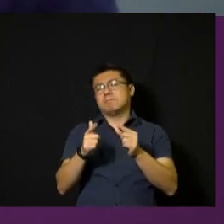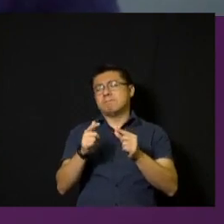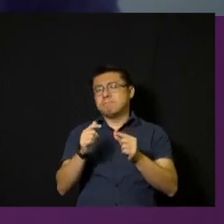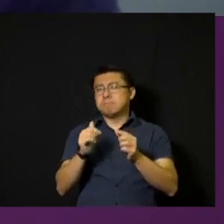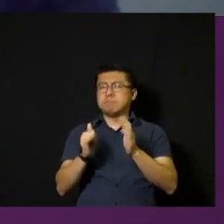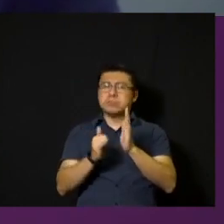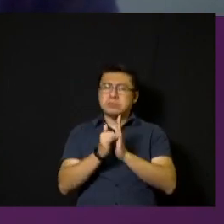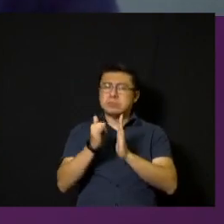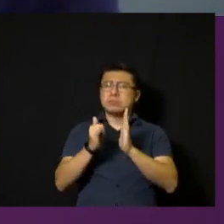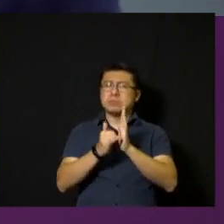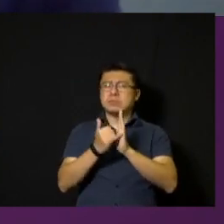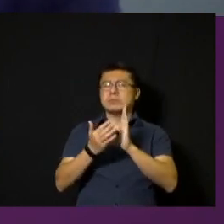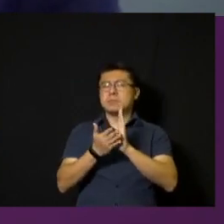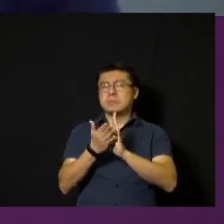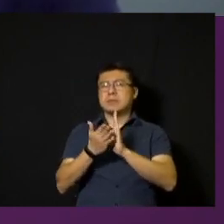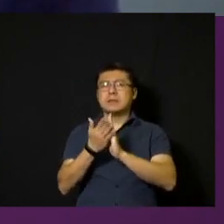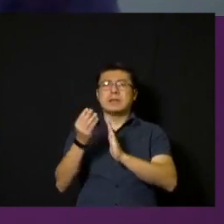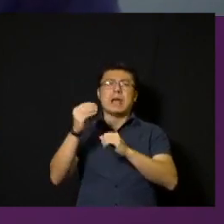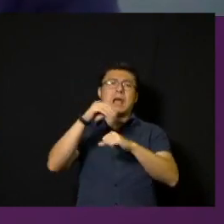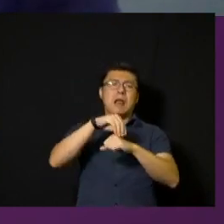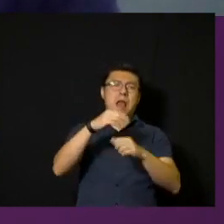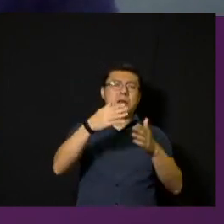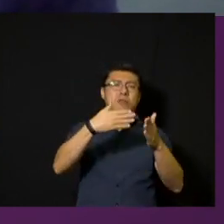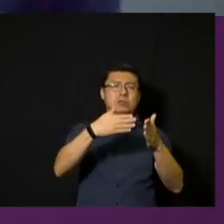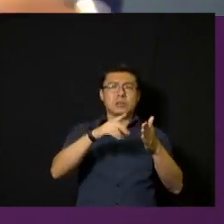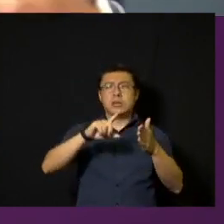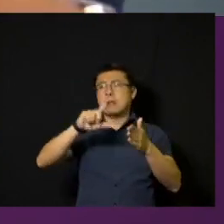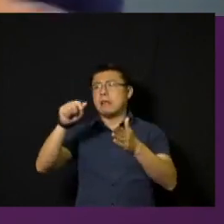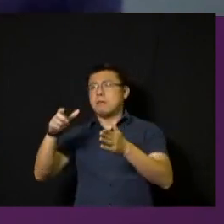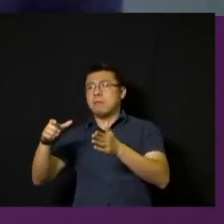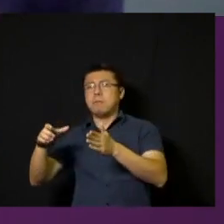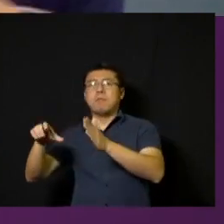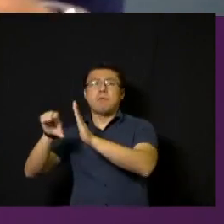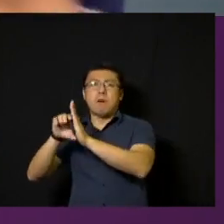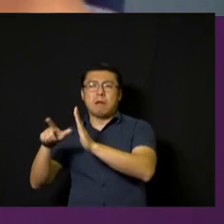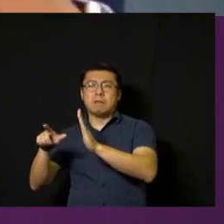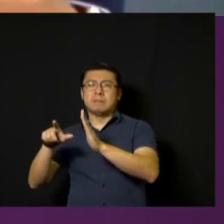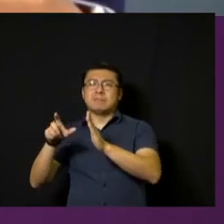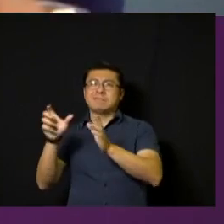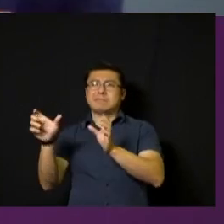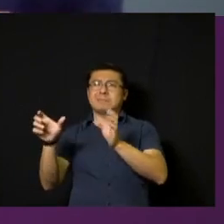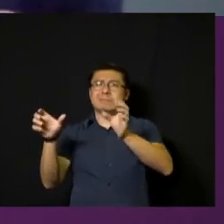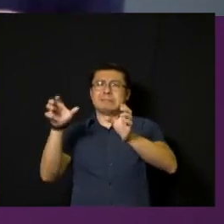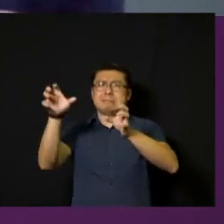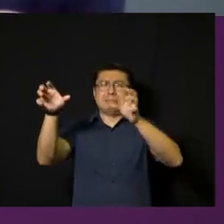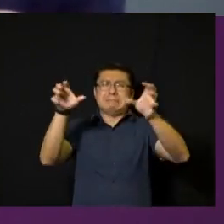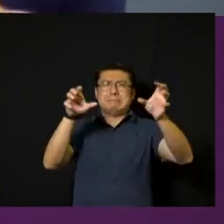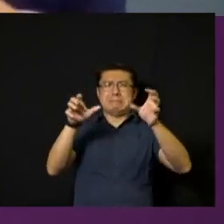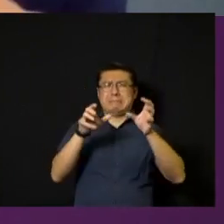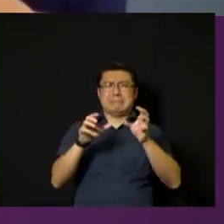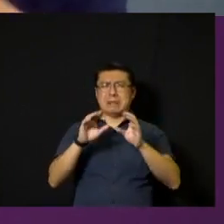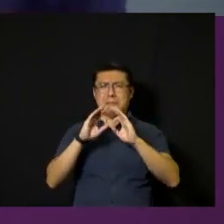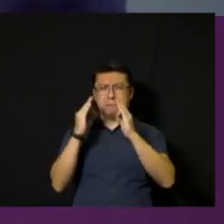And they did it as they could. They added a kitchen, another room, and the house looks like